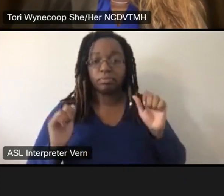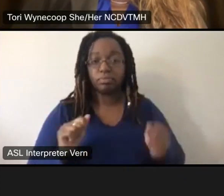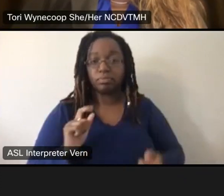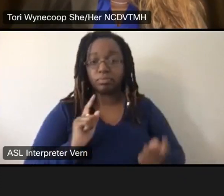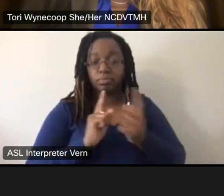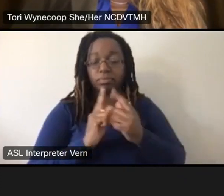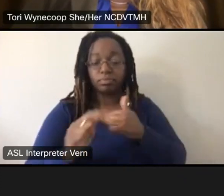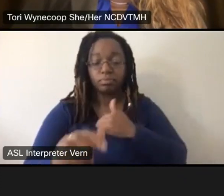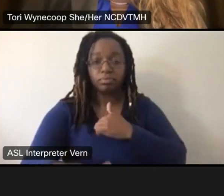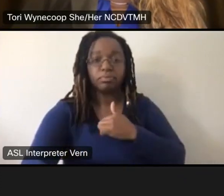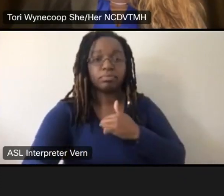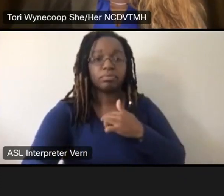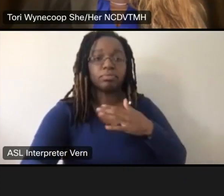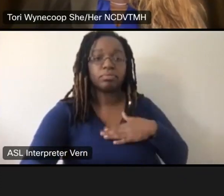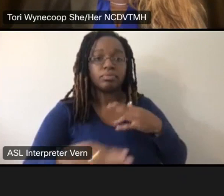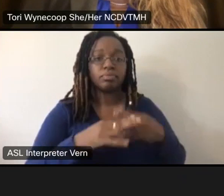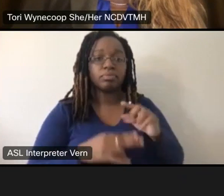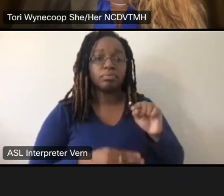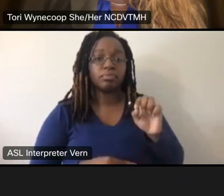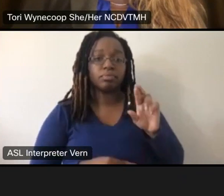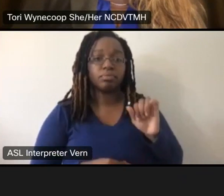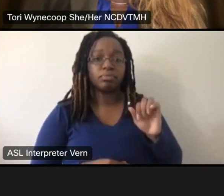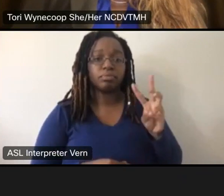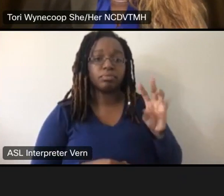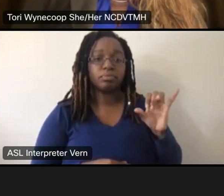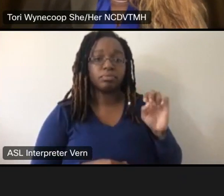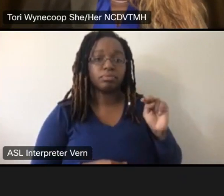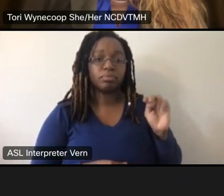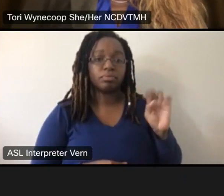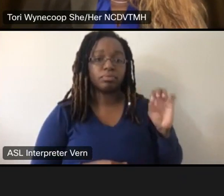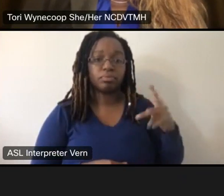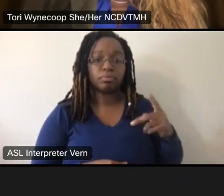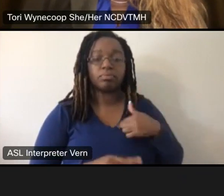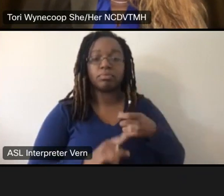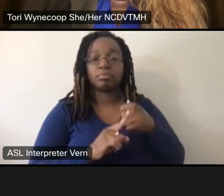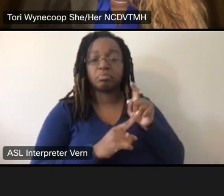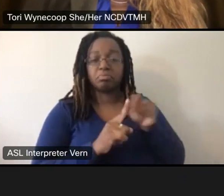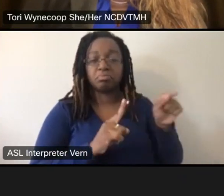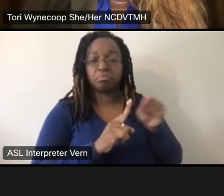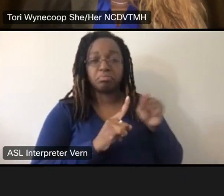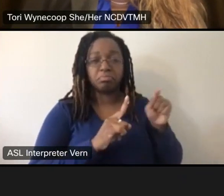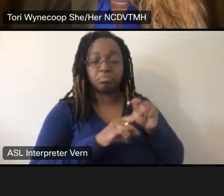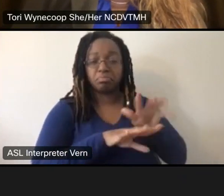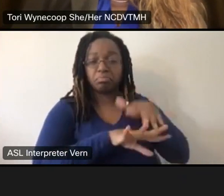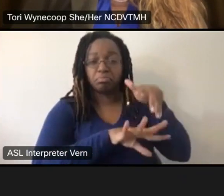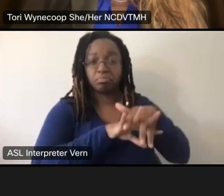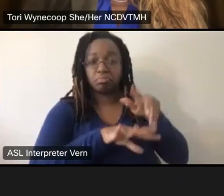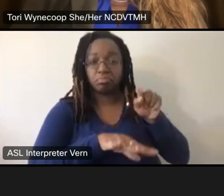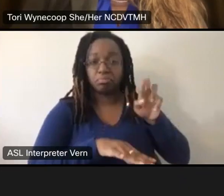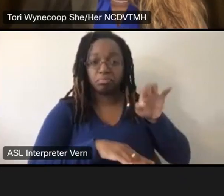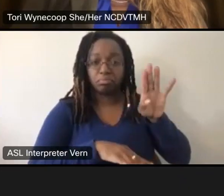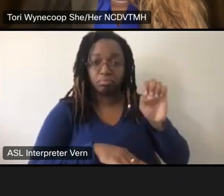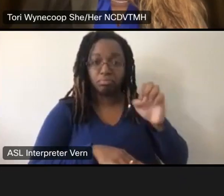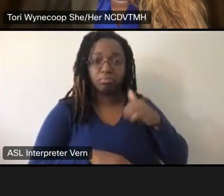the Spokane tribe, and I use she, her pronouns. I am also the Training and Technical Assistance Manager with